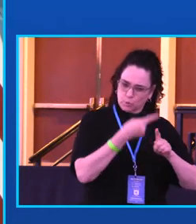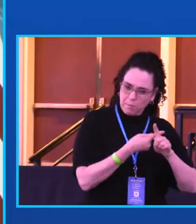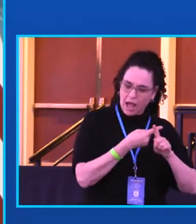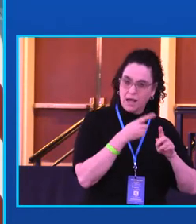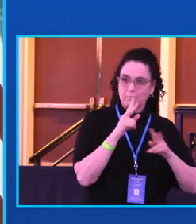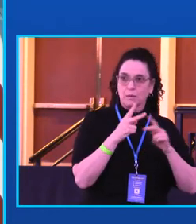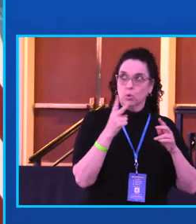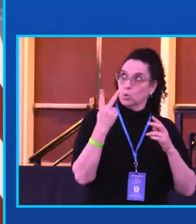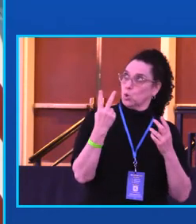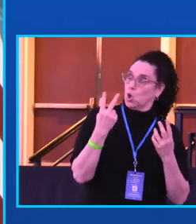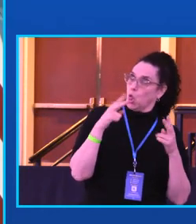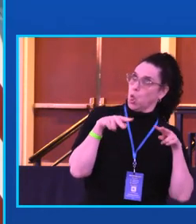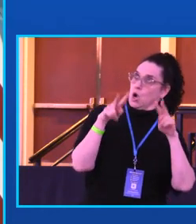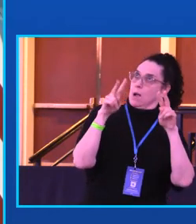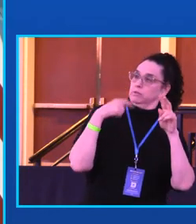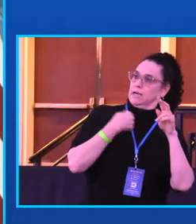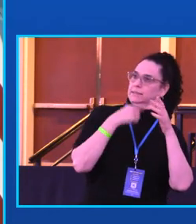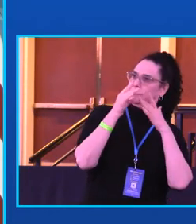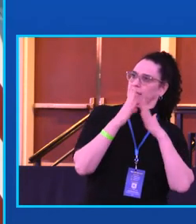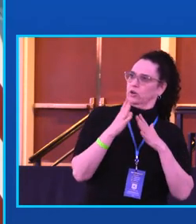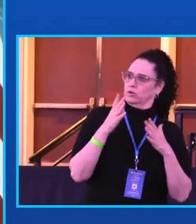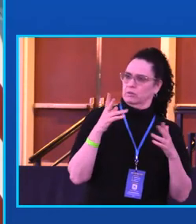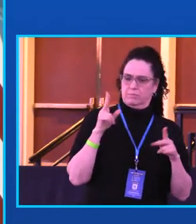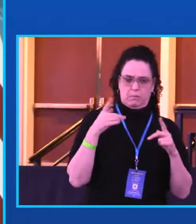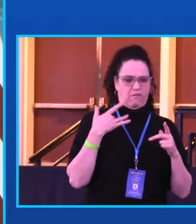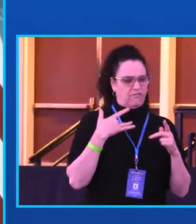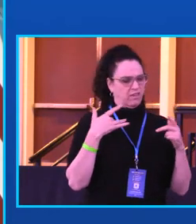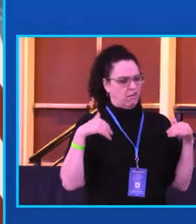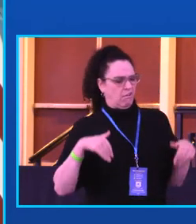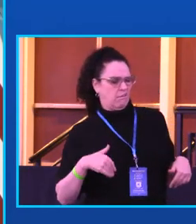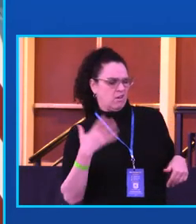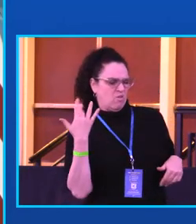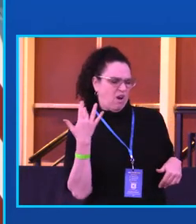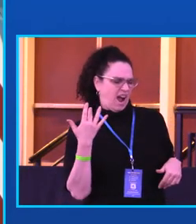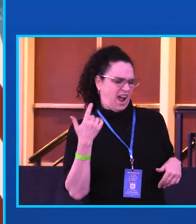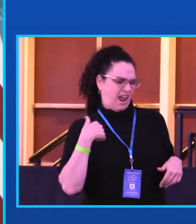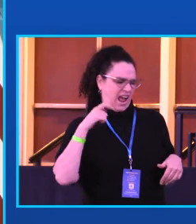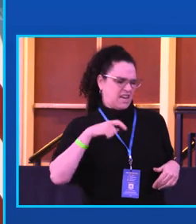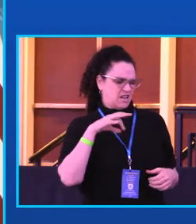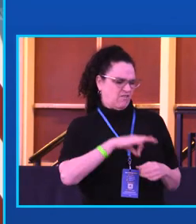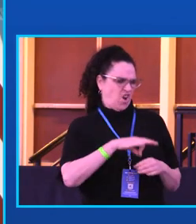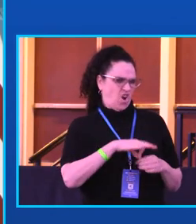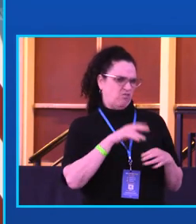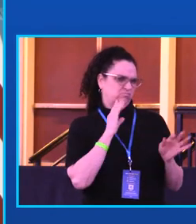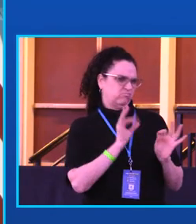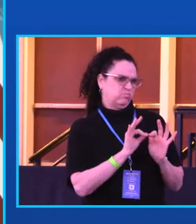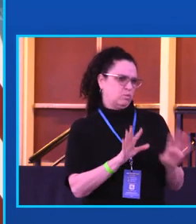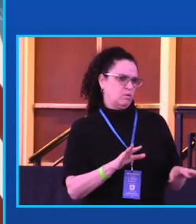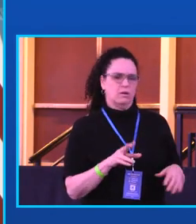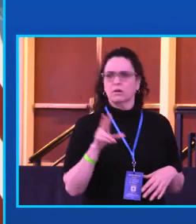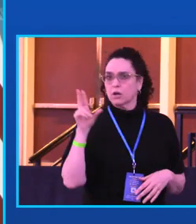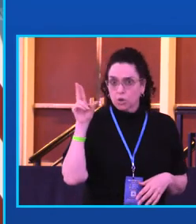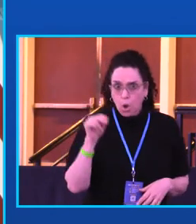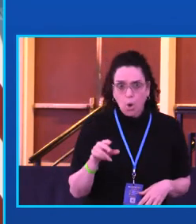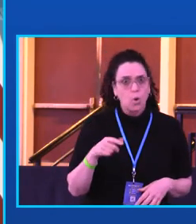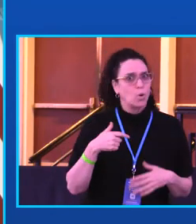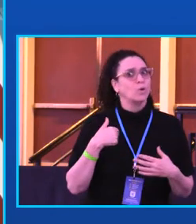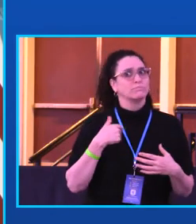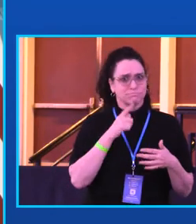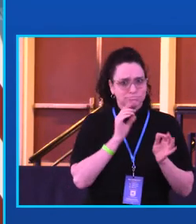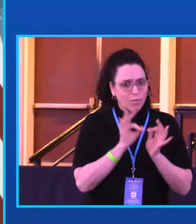of us as leaders and they'll say, "Well, why should I vote? Why does it matter?" There's so much we have to talk about. We have